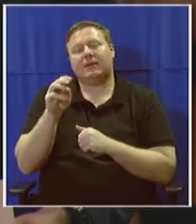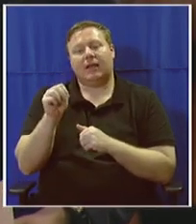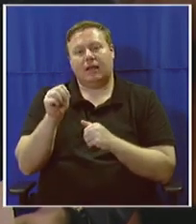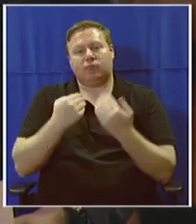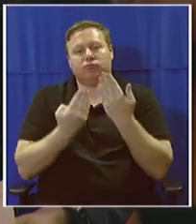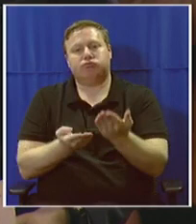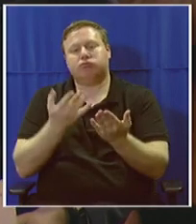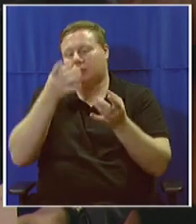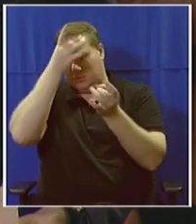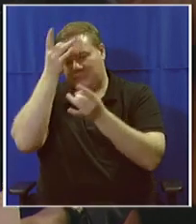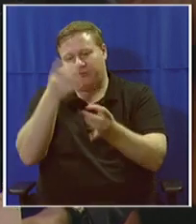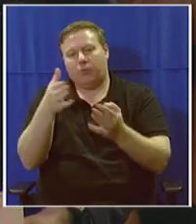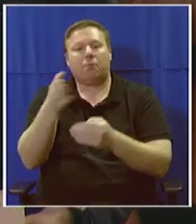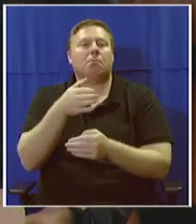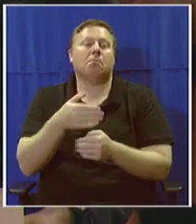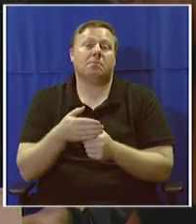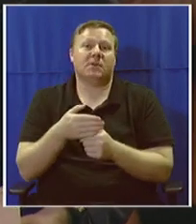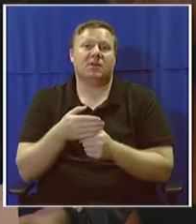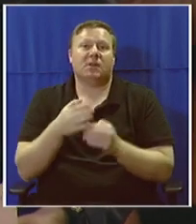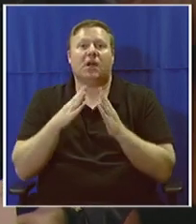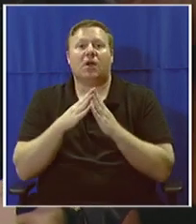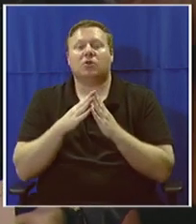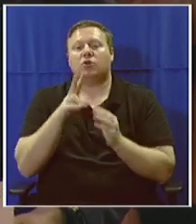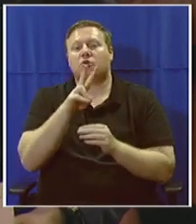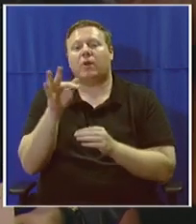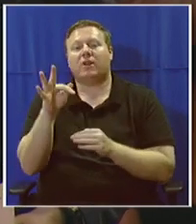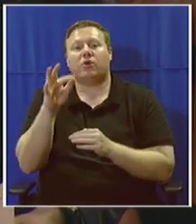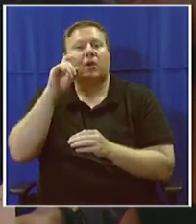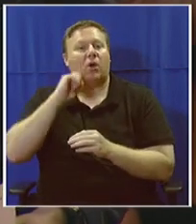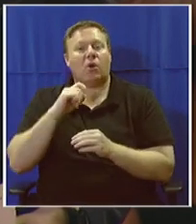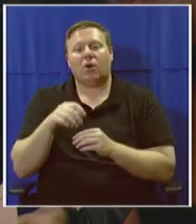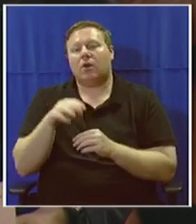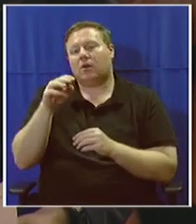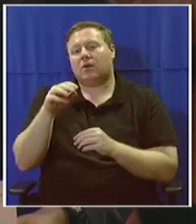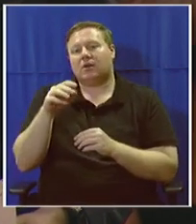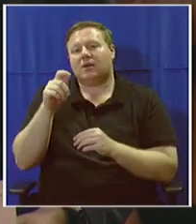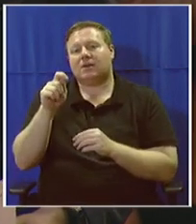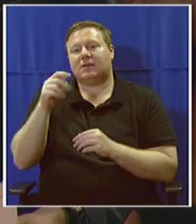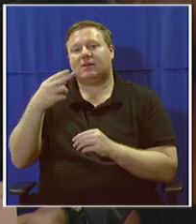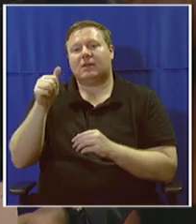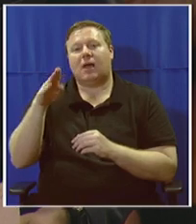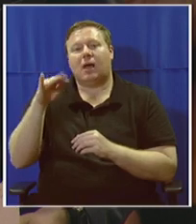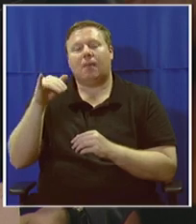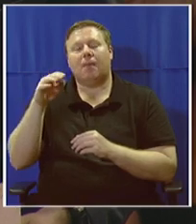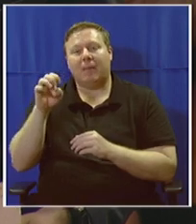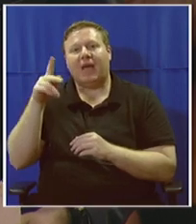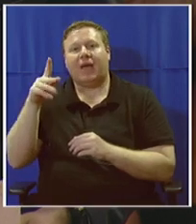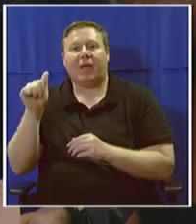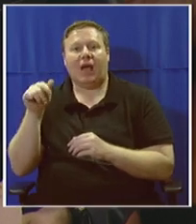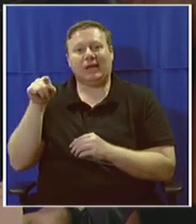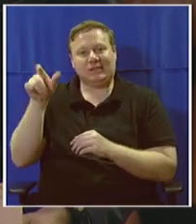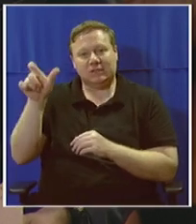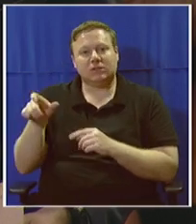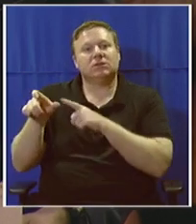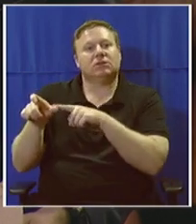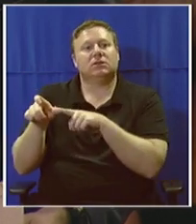that the House notes that 23-year-old Thobe Kankabinde started her own textile business whilst pursuing